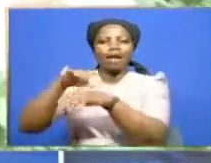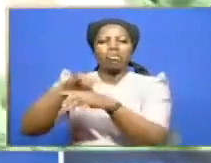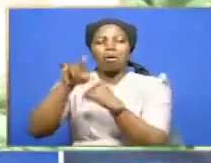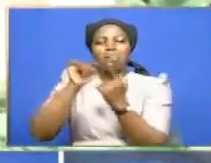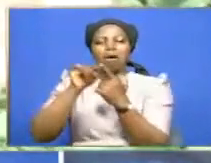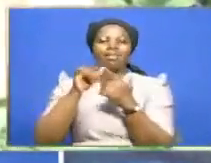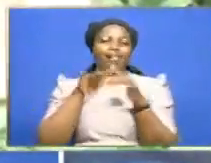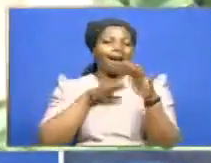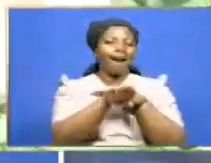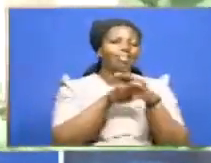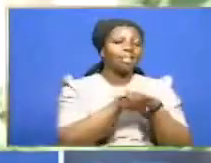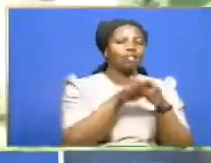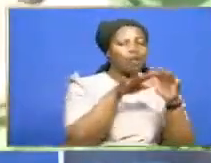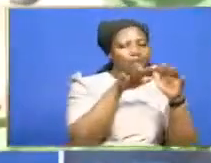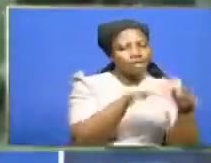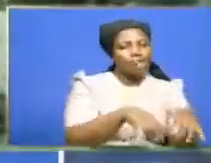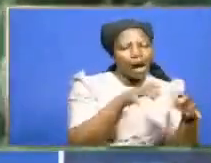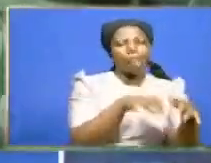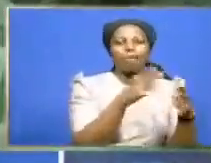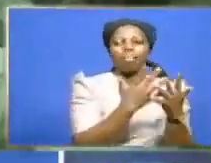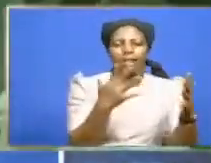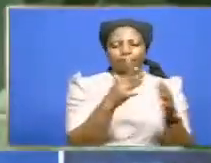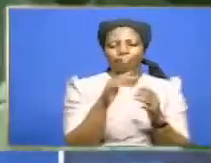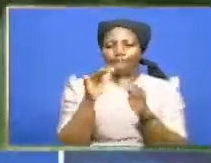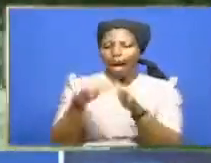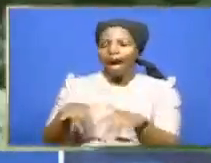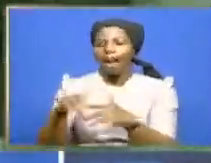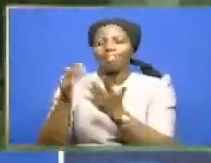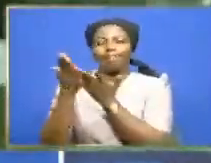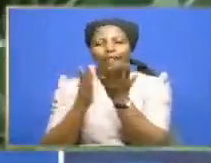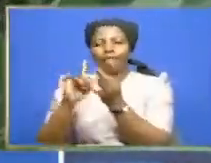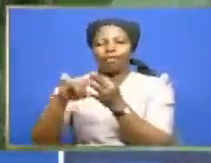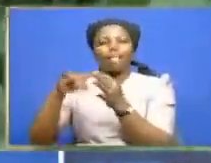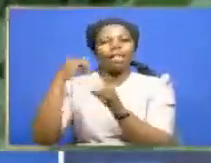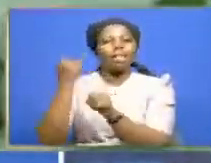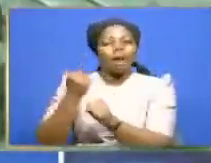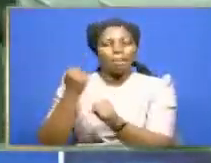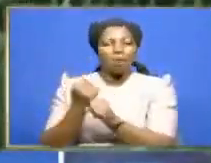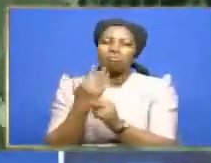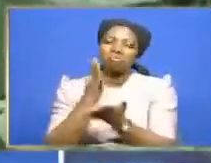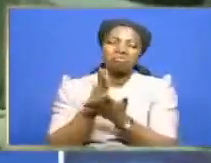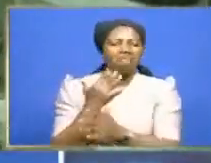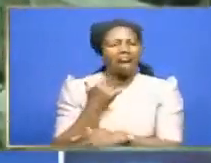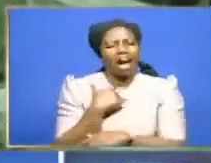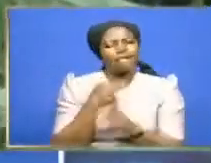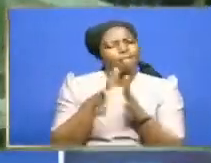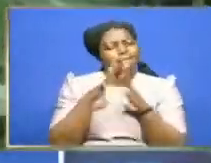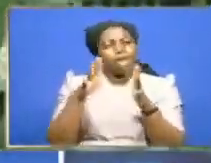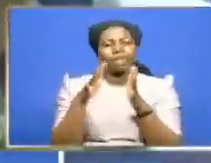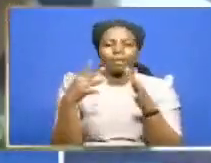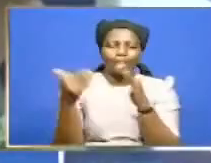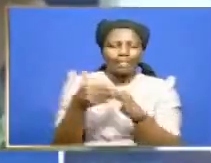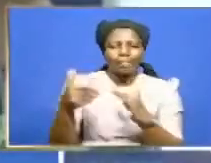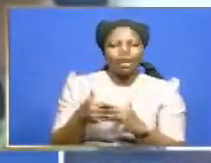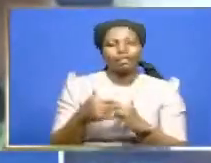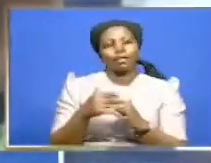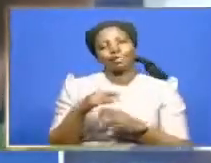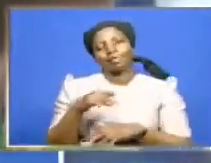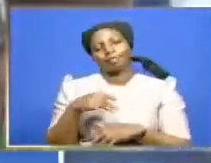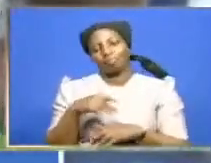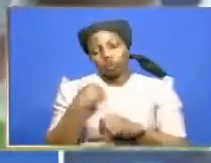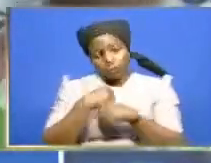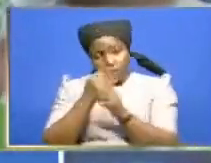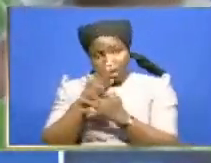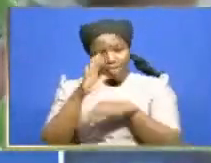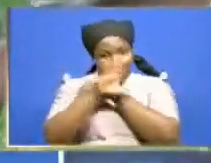which access to farm inputs, extension services and labor experienced massive disruptions. To ensure the country's staple food